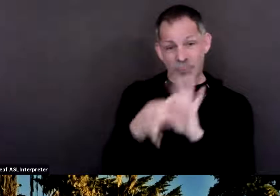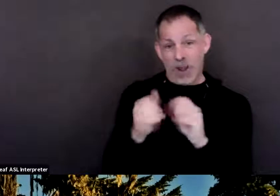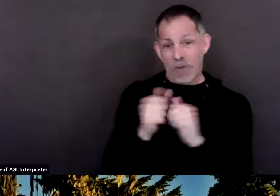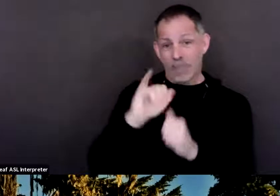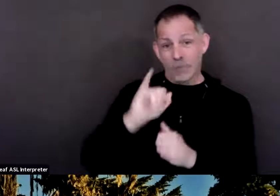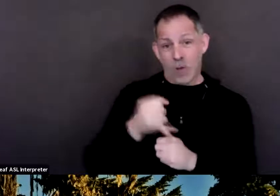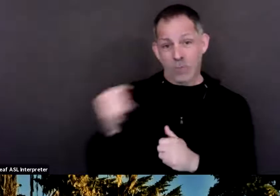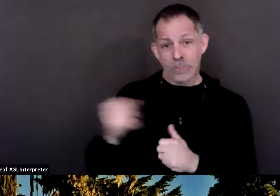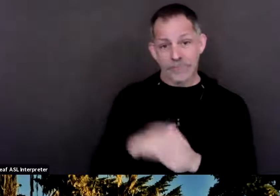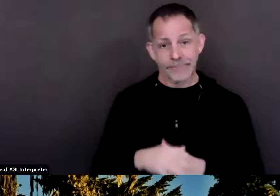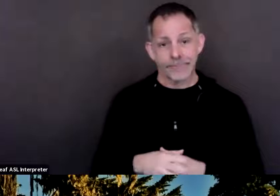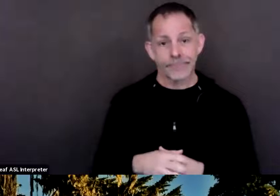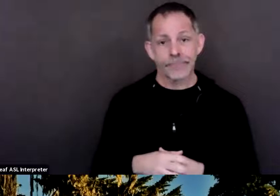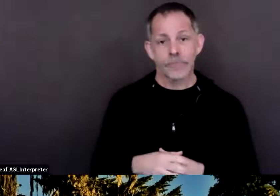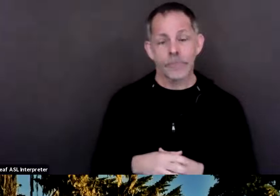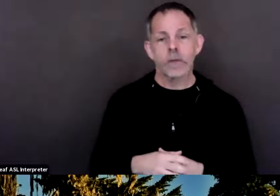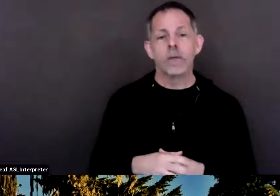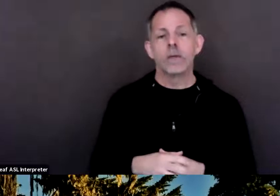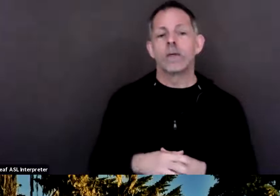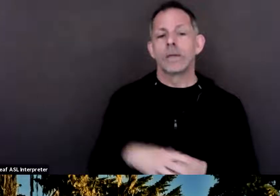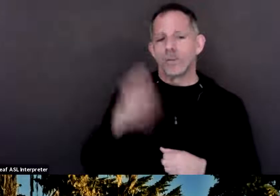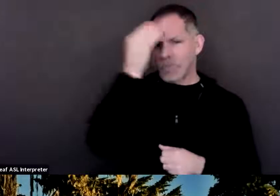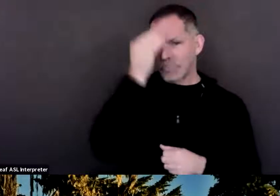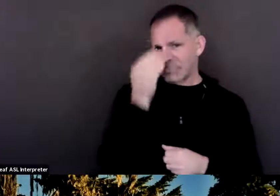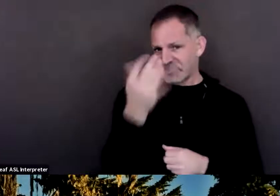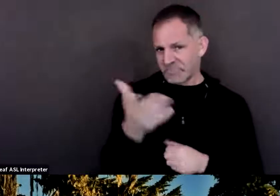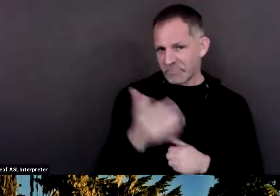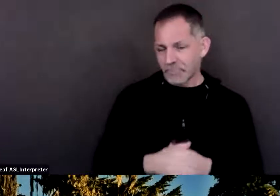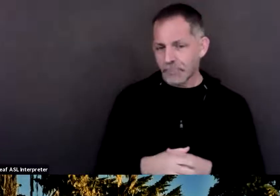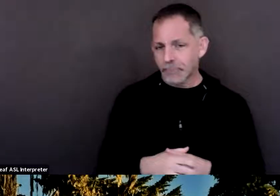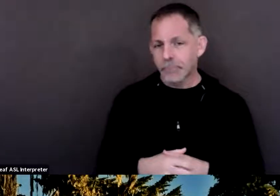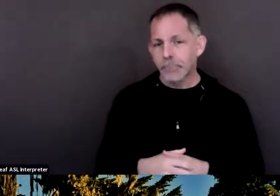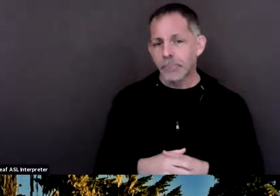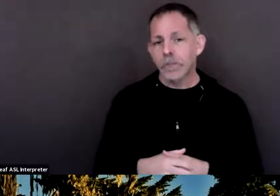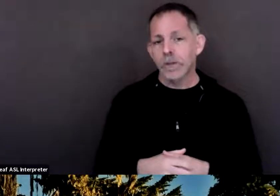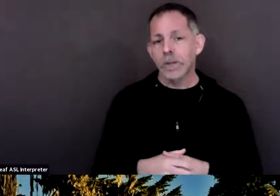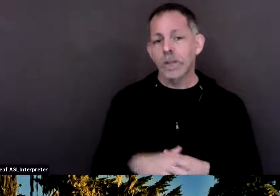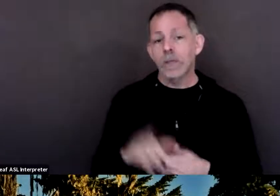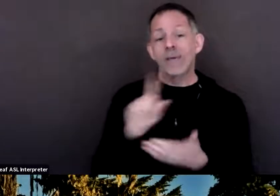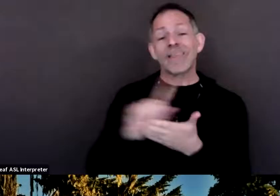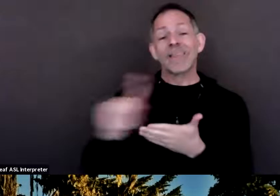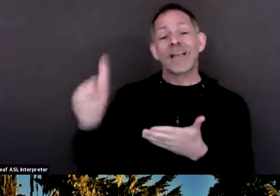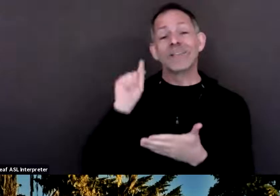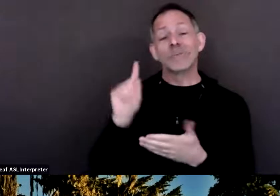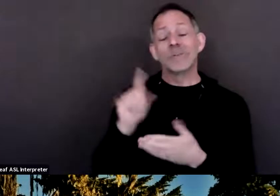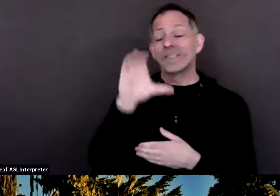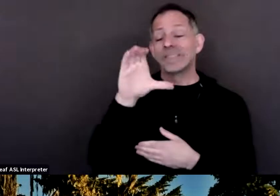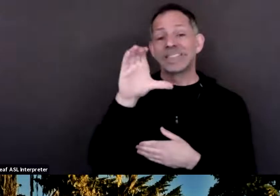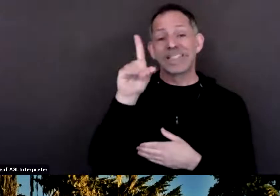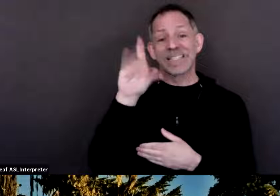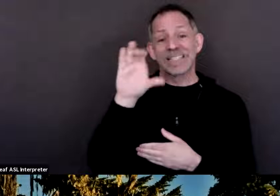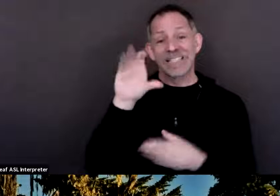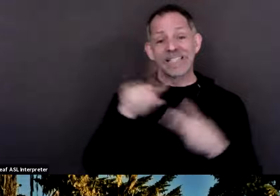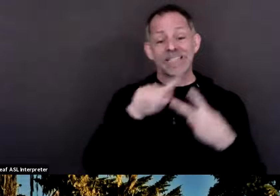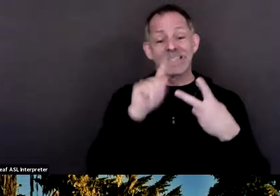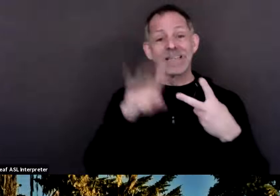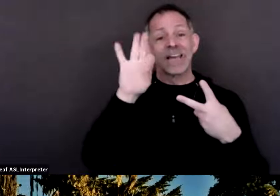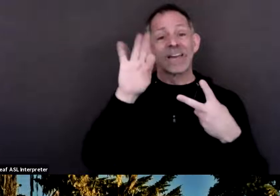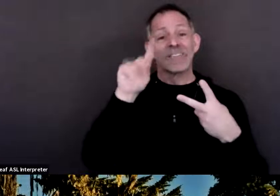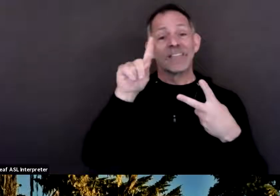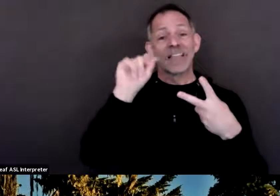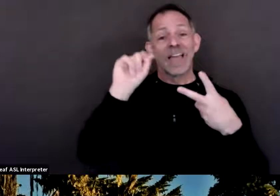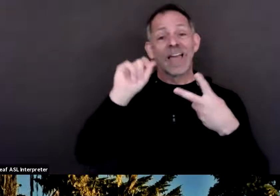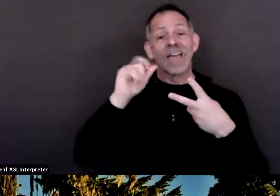last week, CDC and the FDA said, hey, just put use of the Johnson & Johnson vaccine on